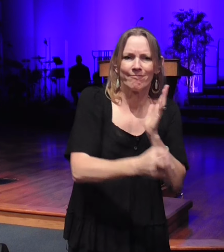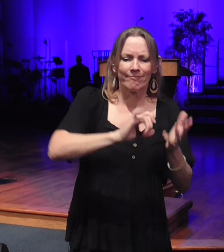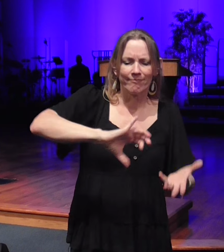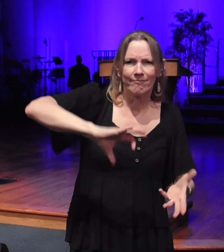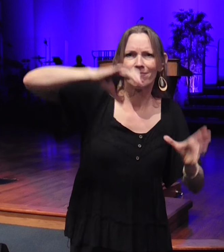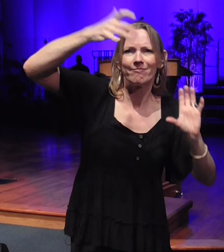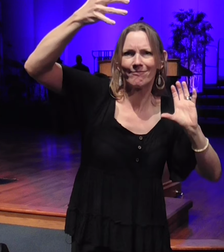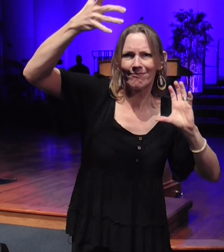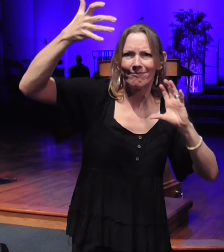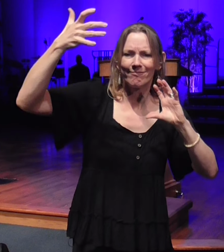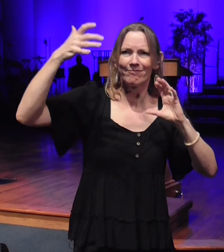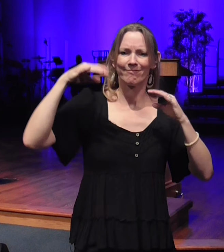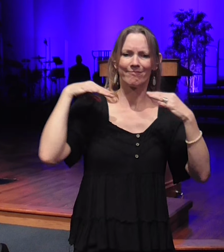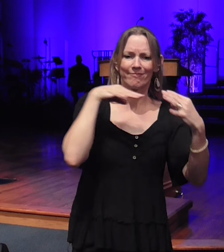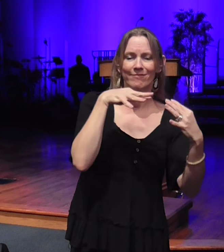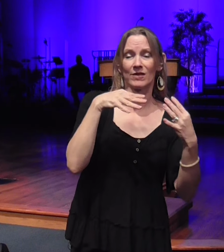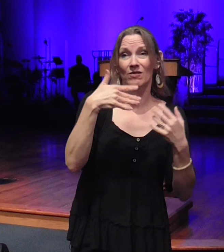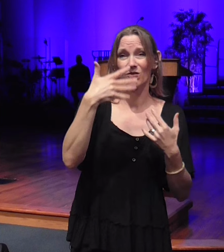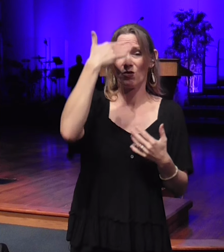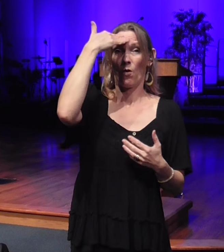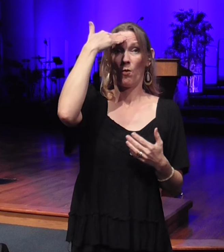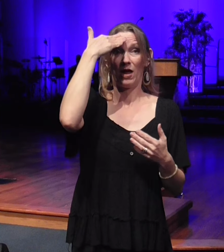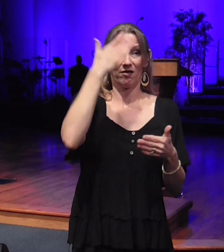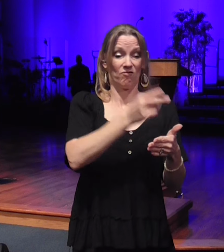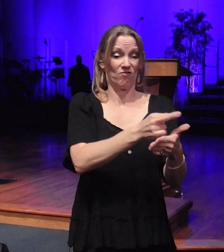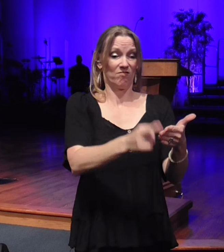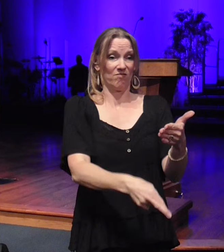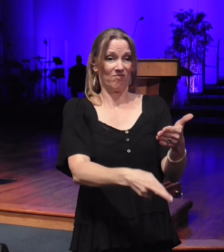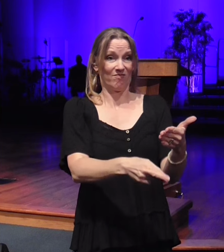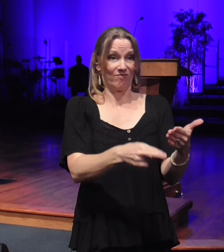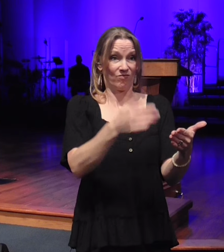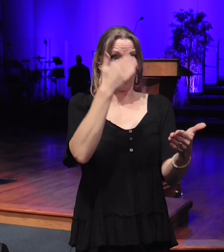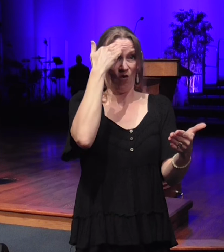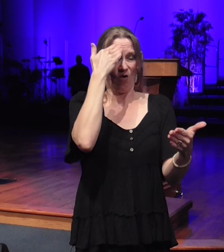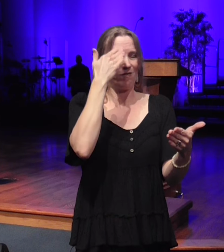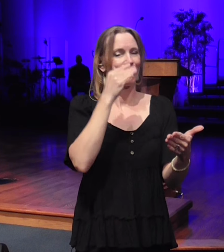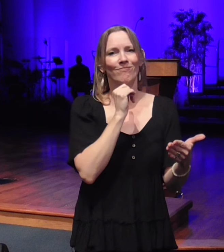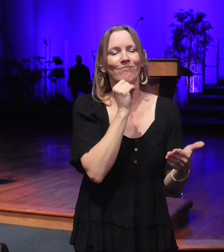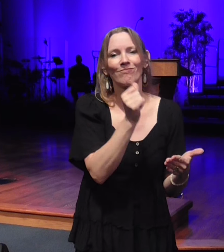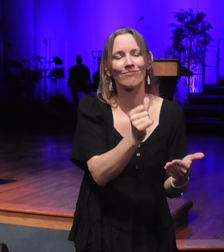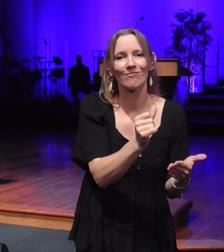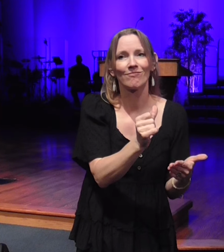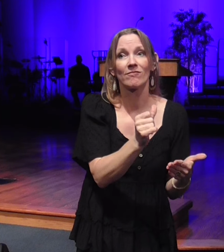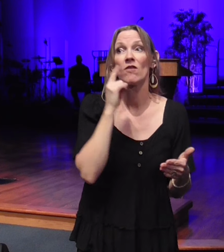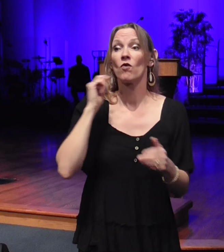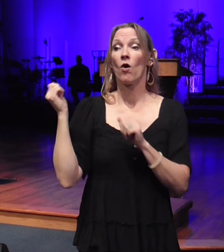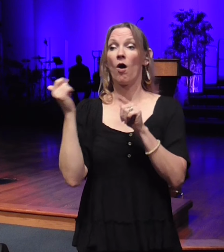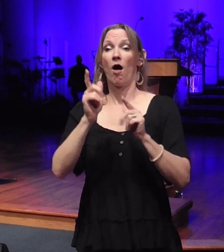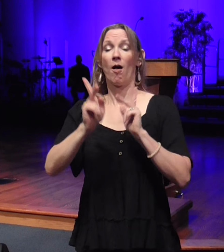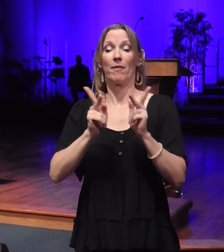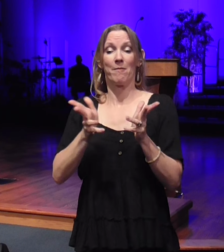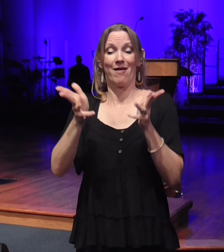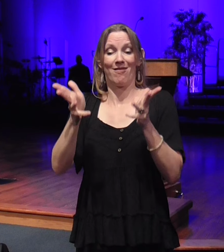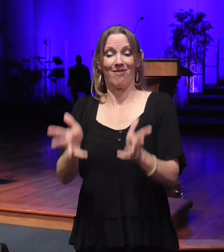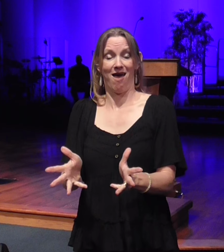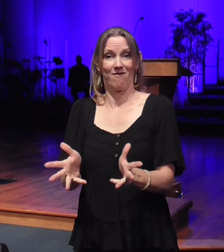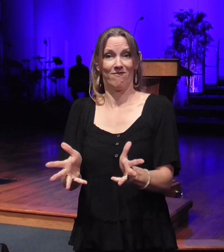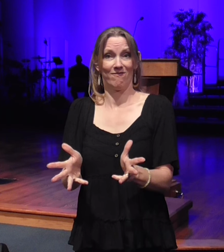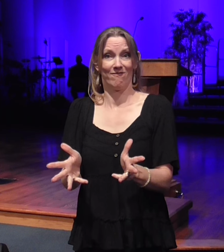knowing that the outcome wasn't certain. And for all of those who are left,